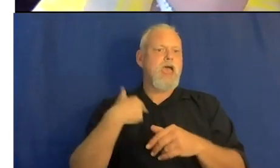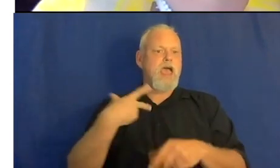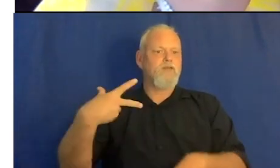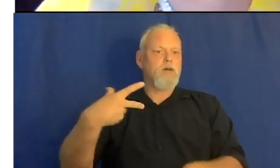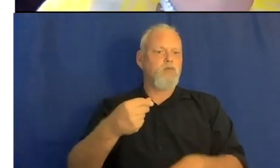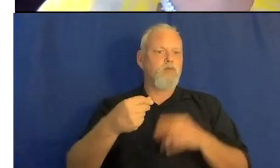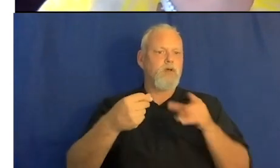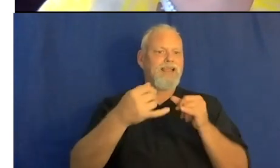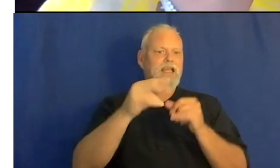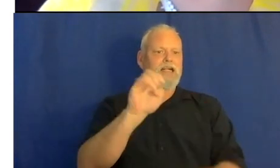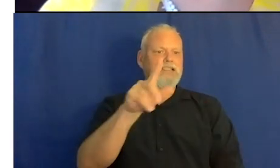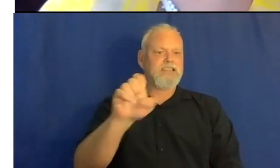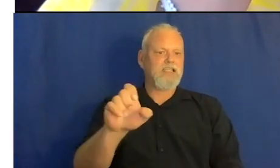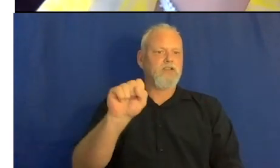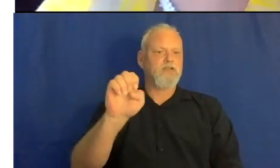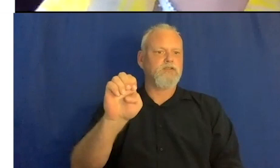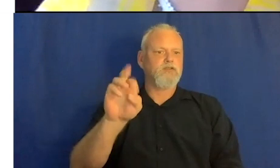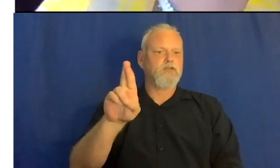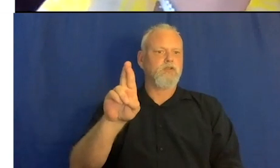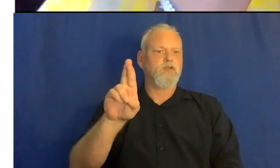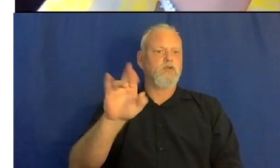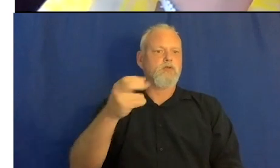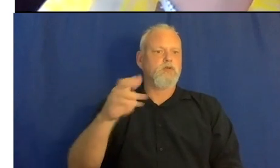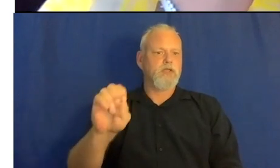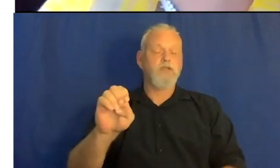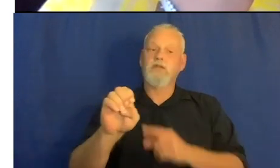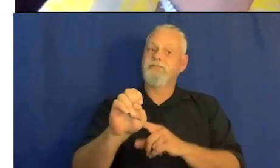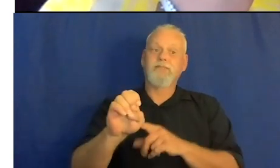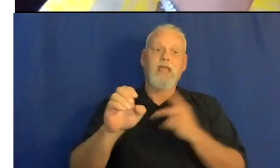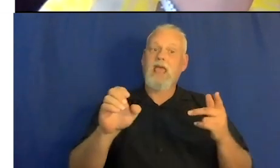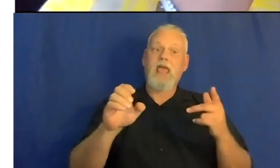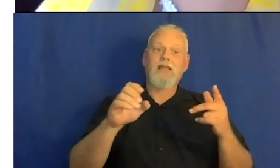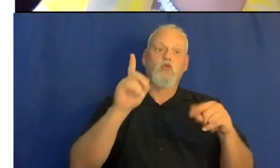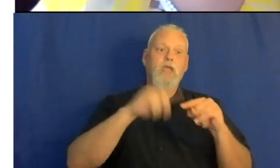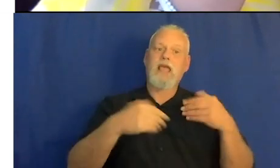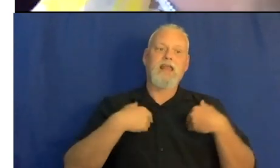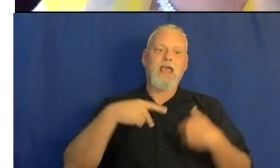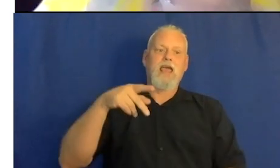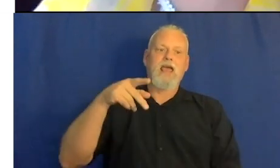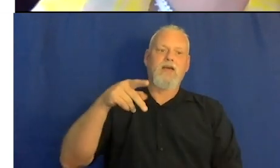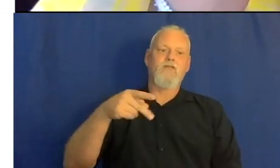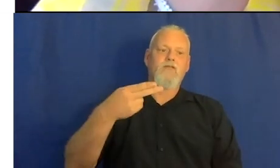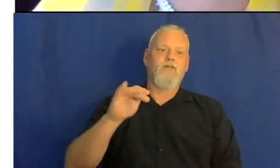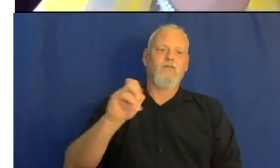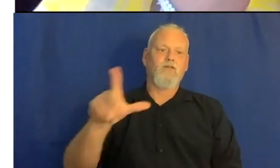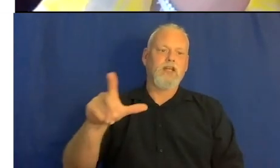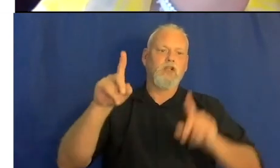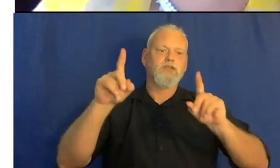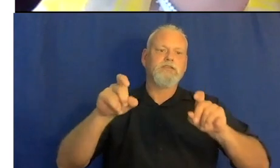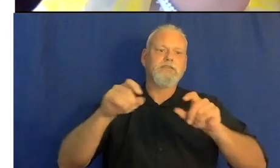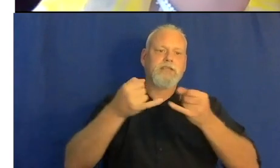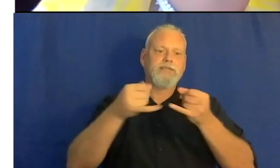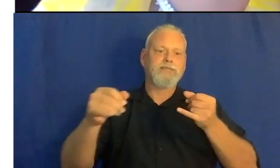confounding, it's a felony charge to carry fentanyl test strips. I mean, how many more people have to